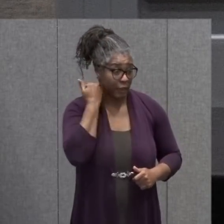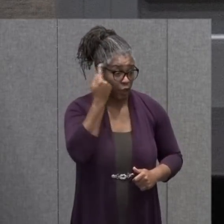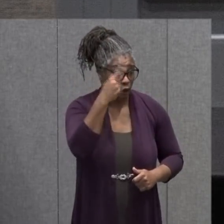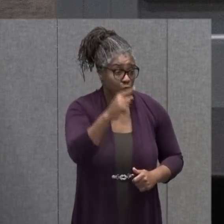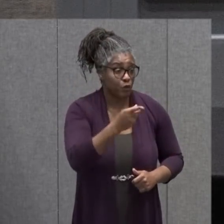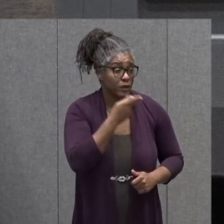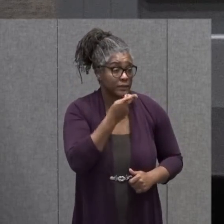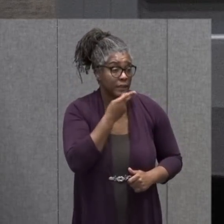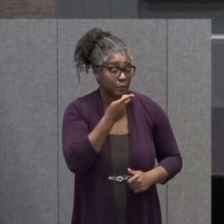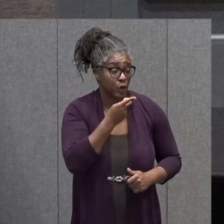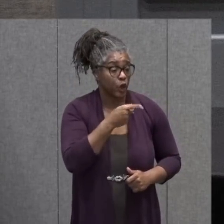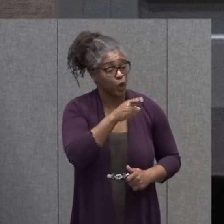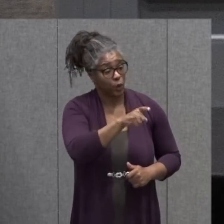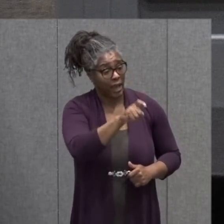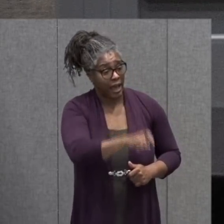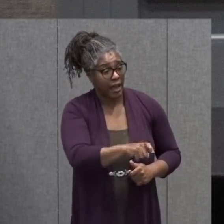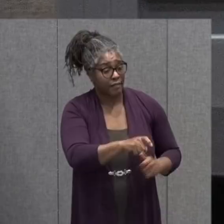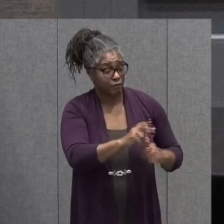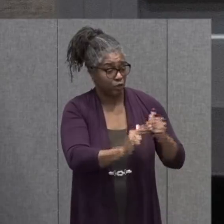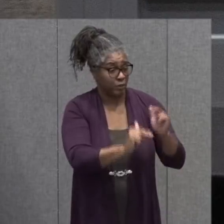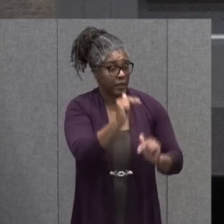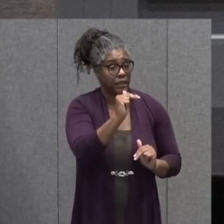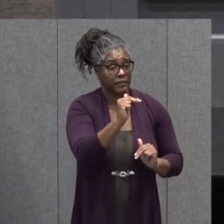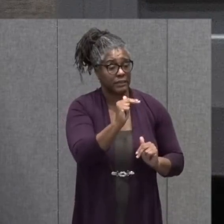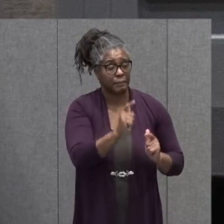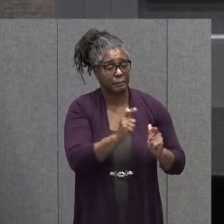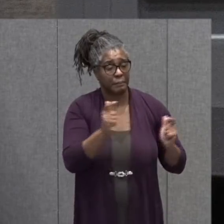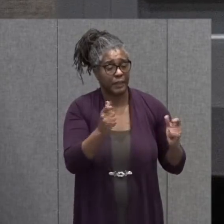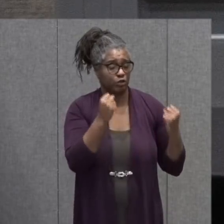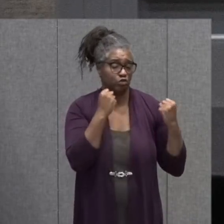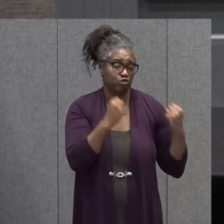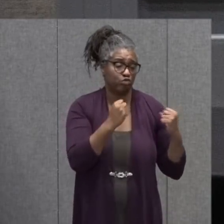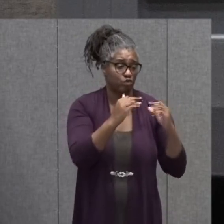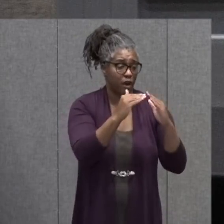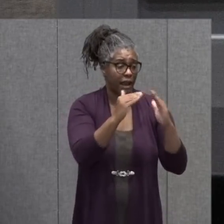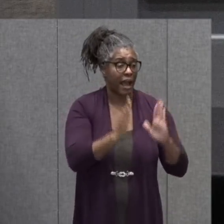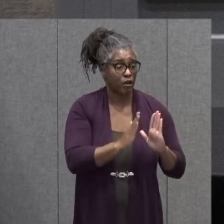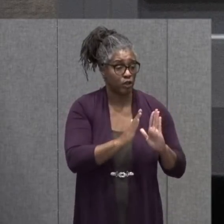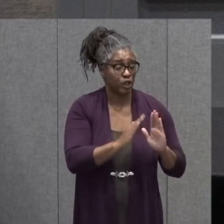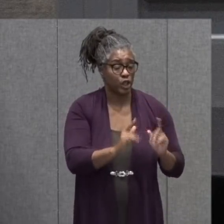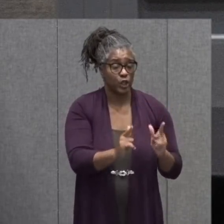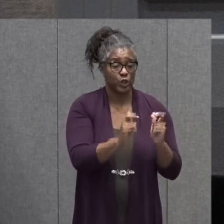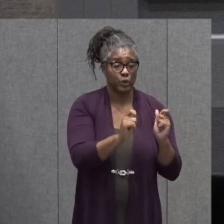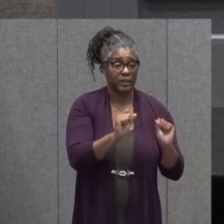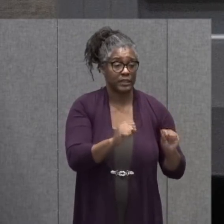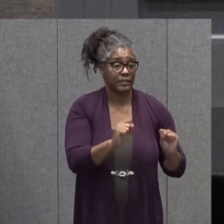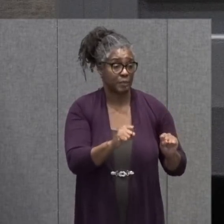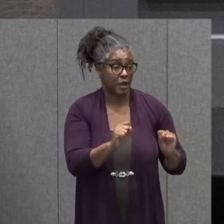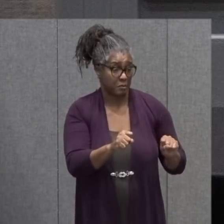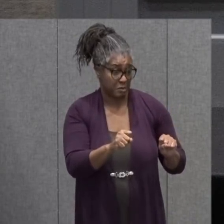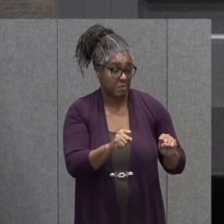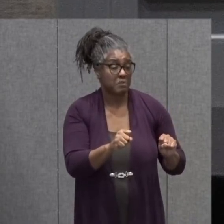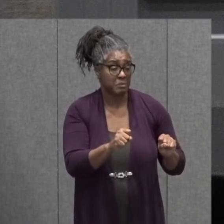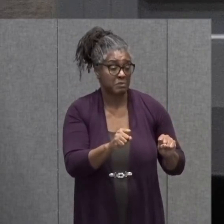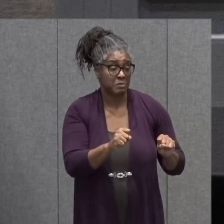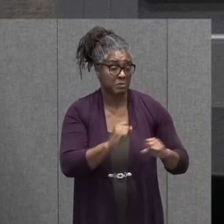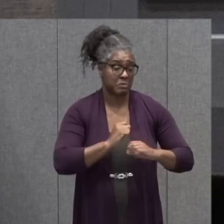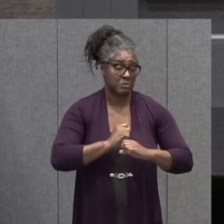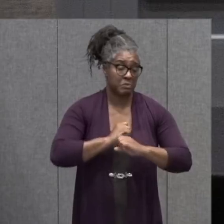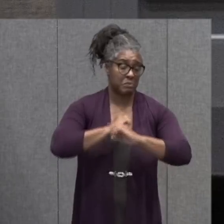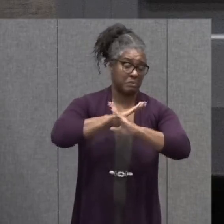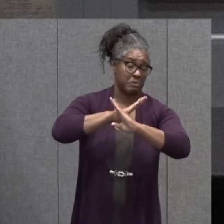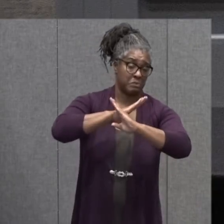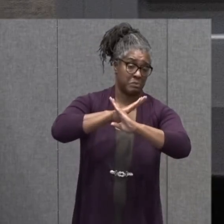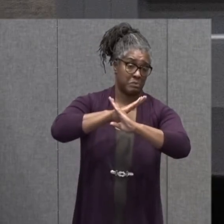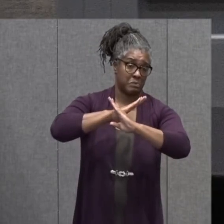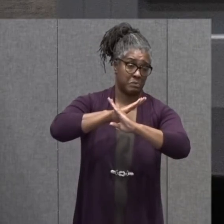to build a big, fine, strong house as quickly as you can to help him away. Or keep him away, I'm